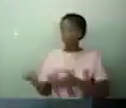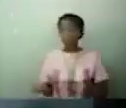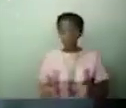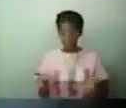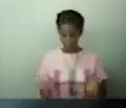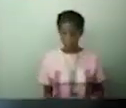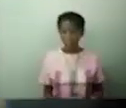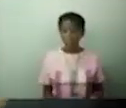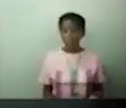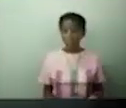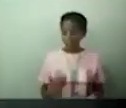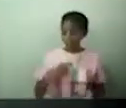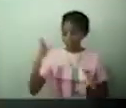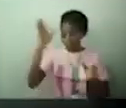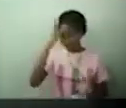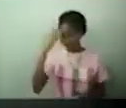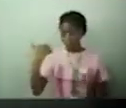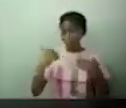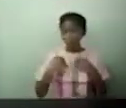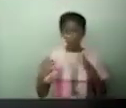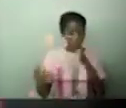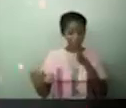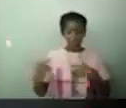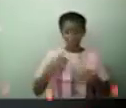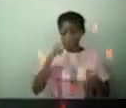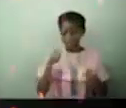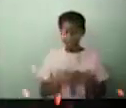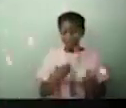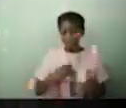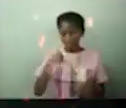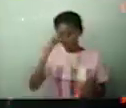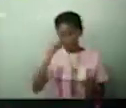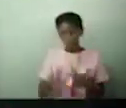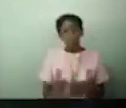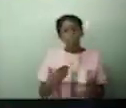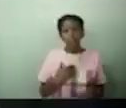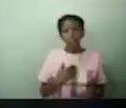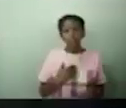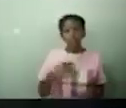the fathers we have, the mothers we have, and even this microphone,